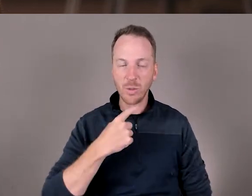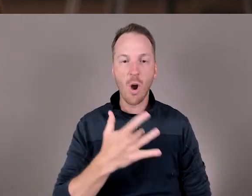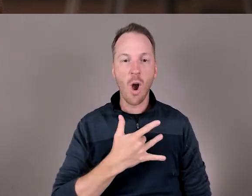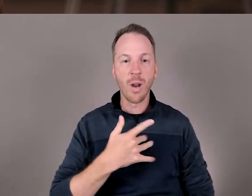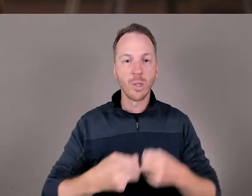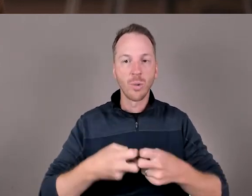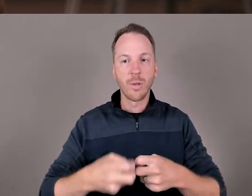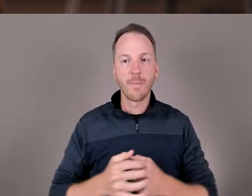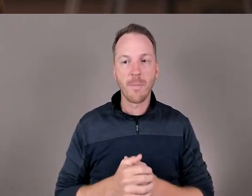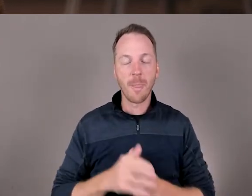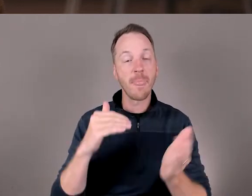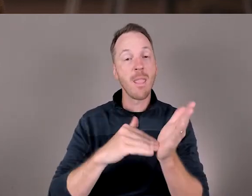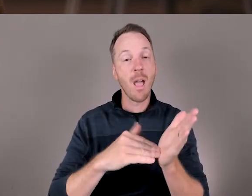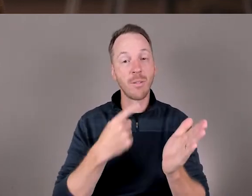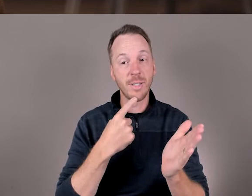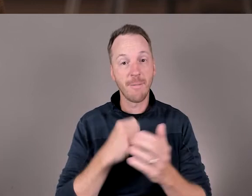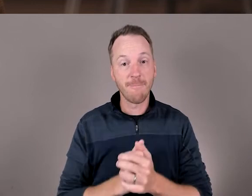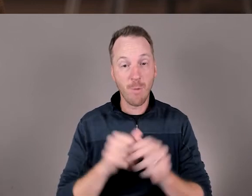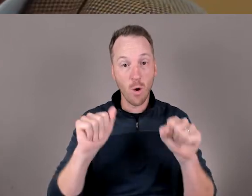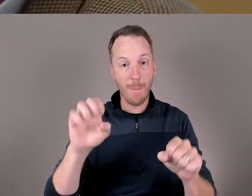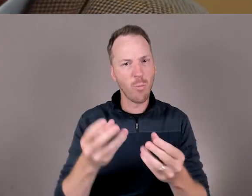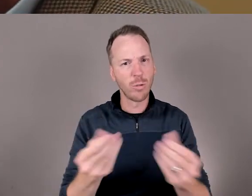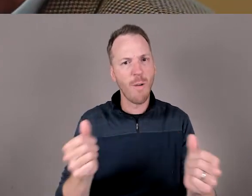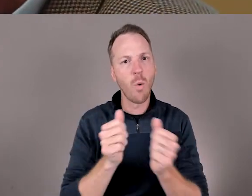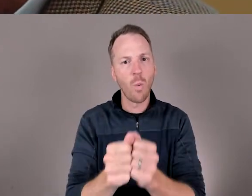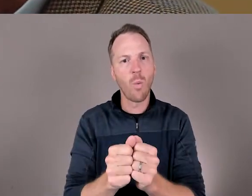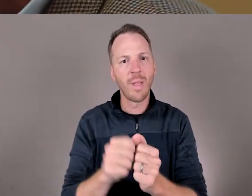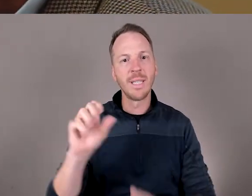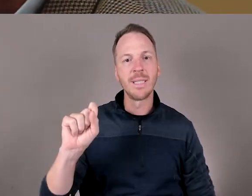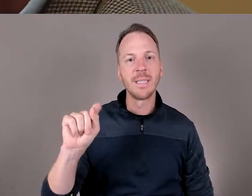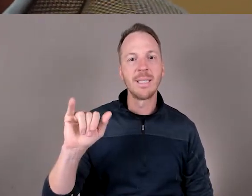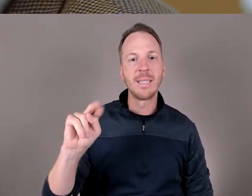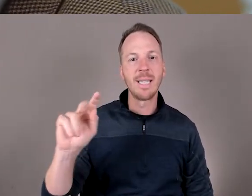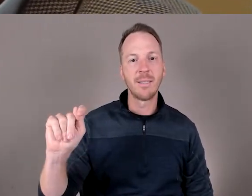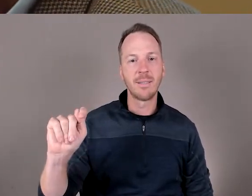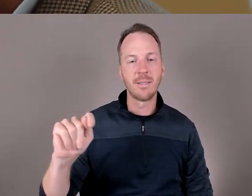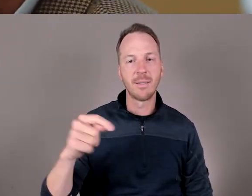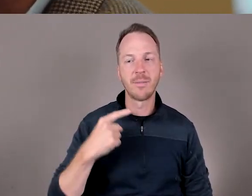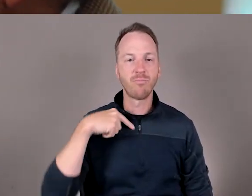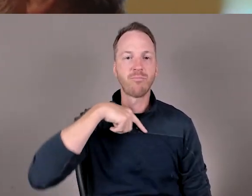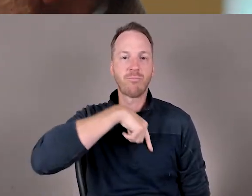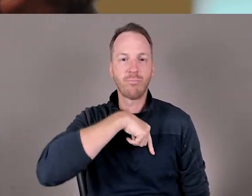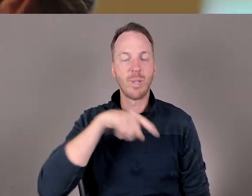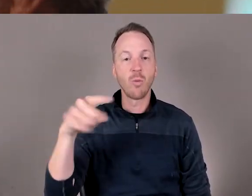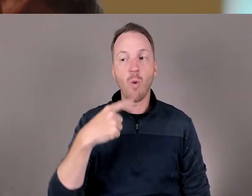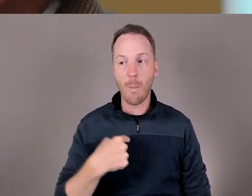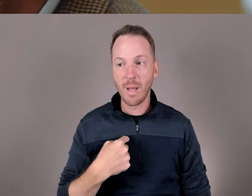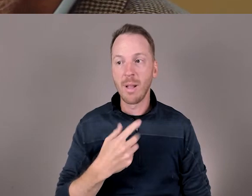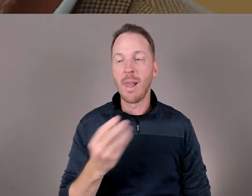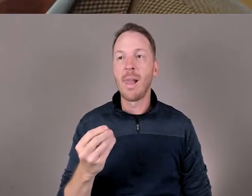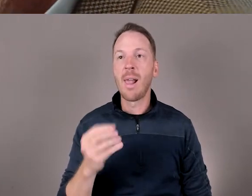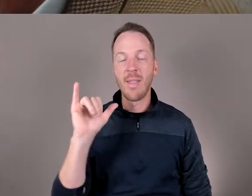issue. The doctor said it could be resolved with a stent. So he told me that, and